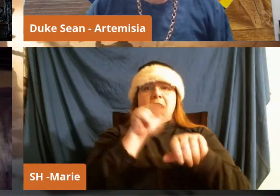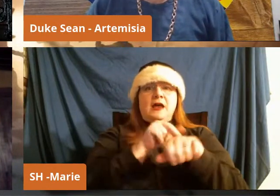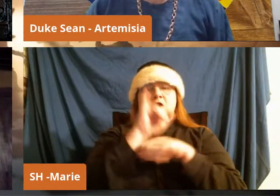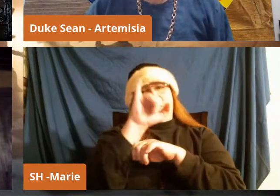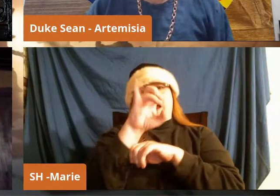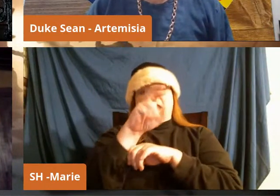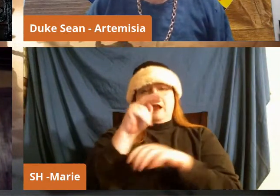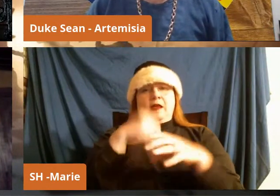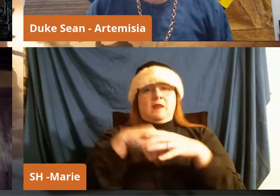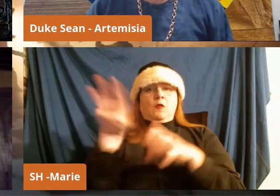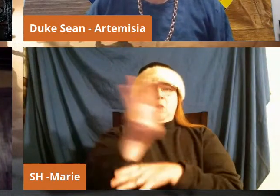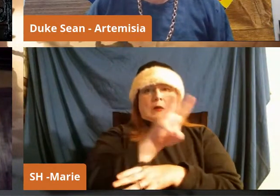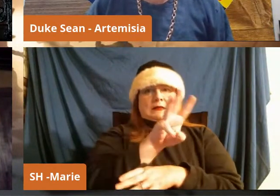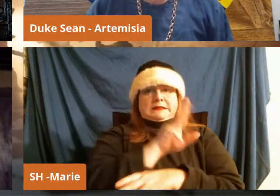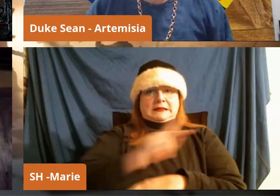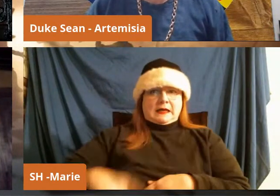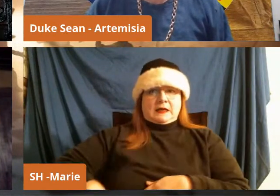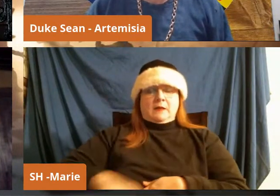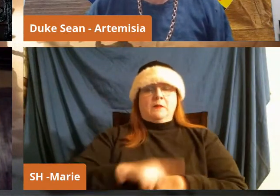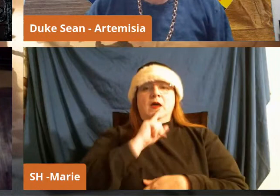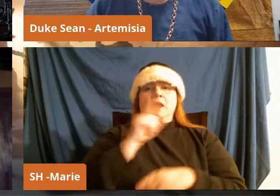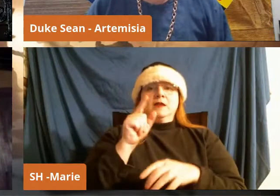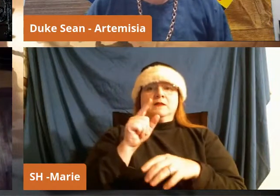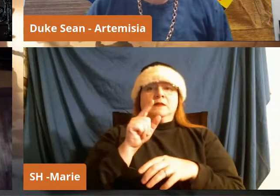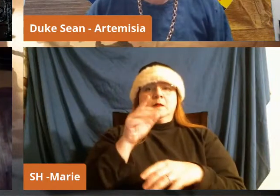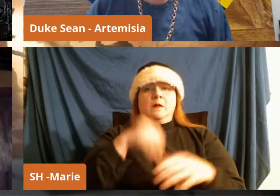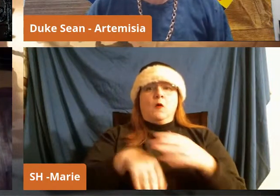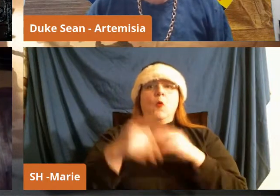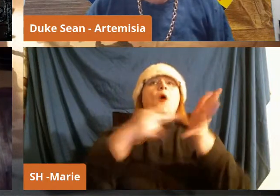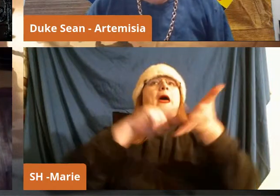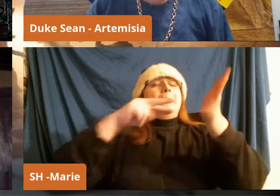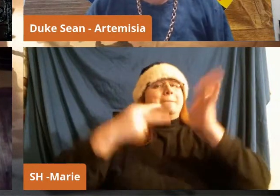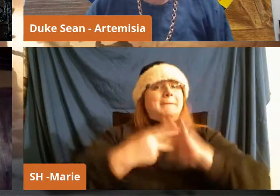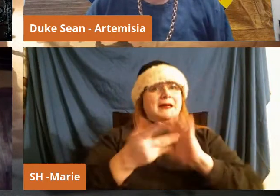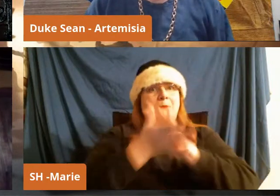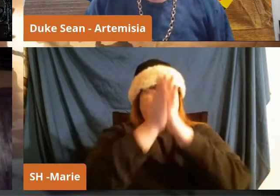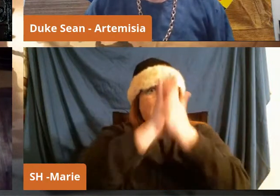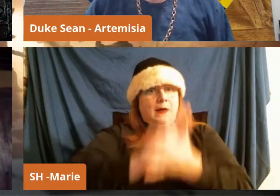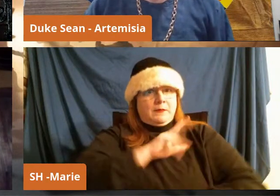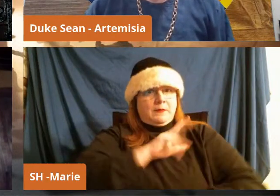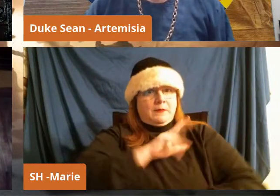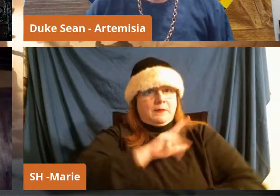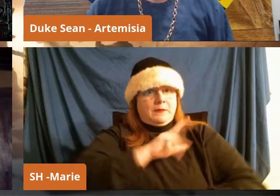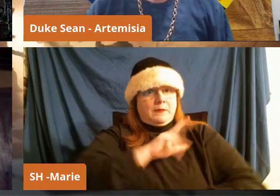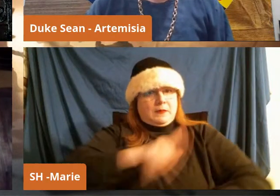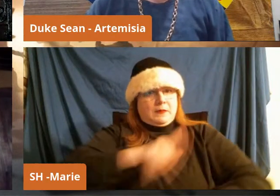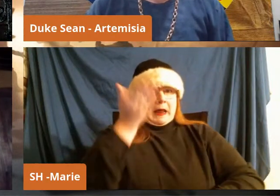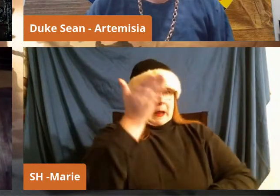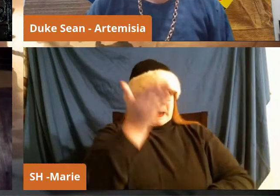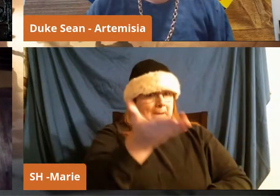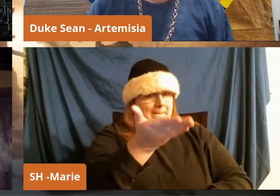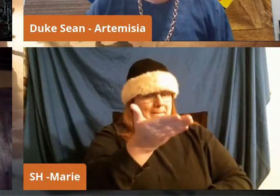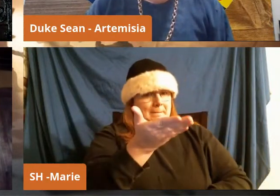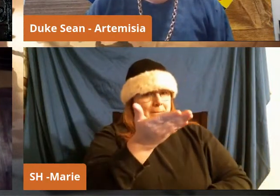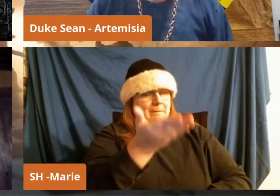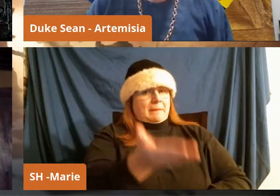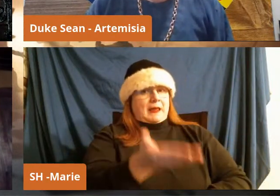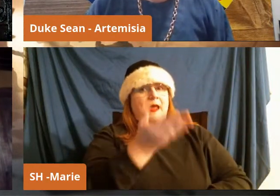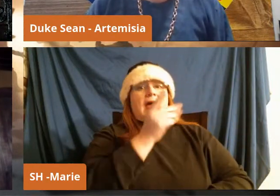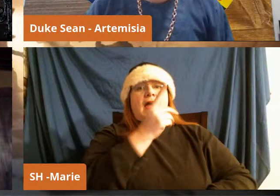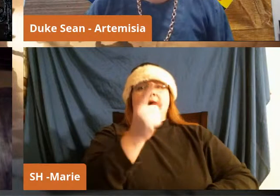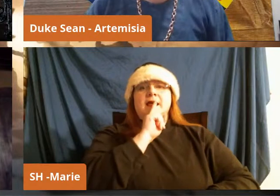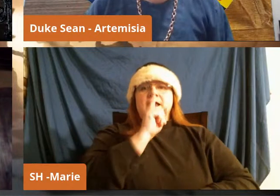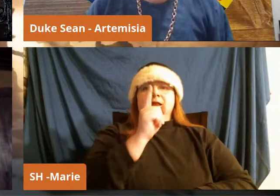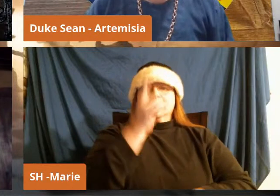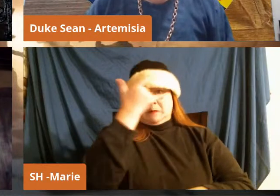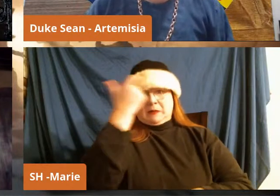West, and it is the epitome of what it means to be knightly, and it is because